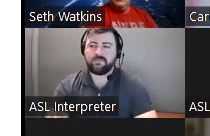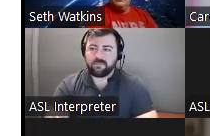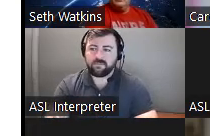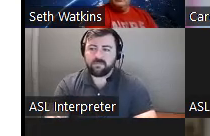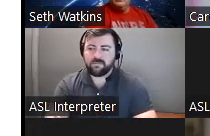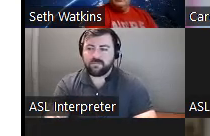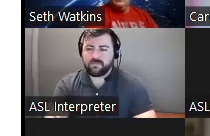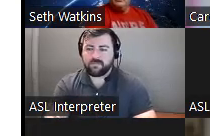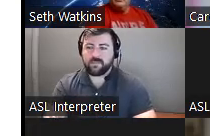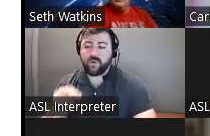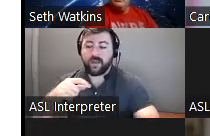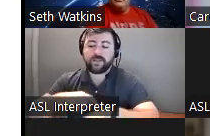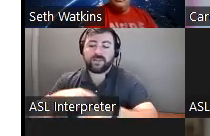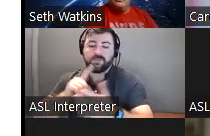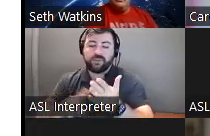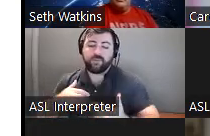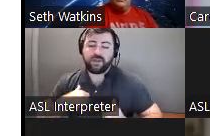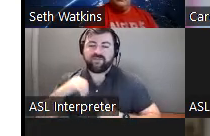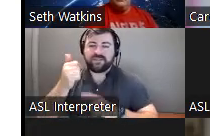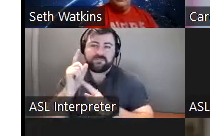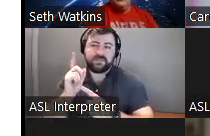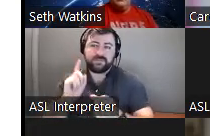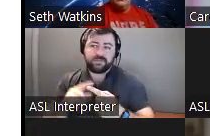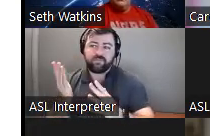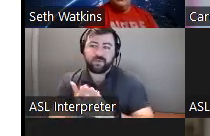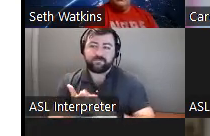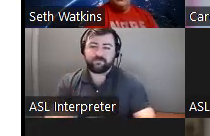And time check, we have 10 minutes till break.